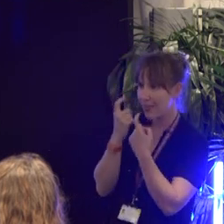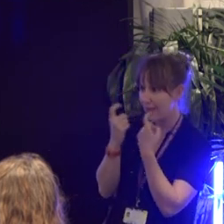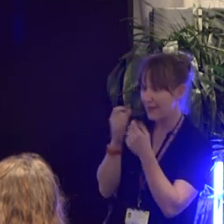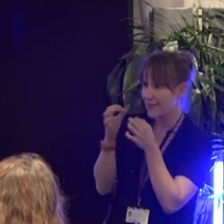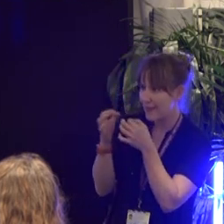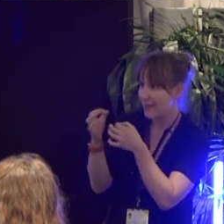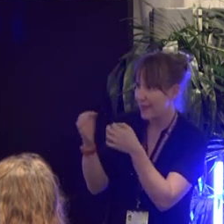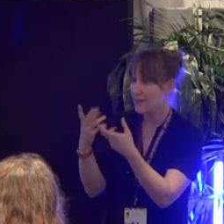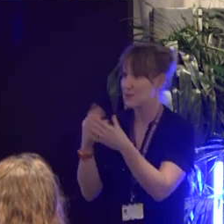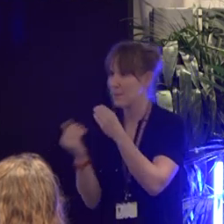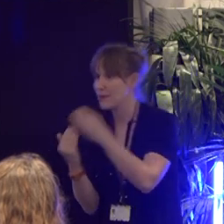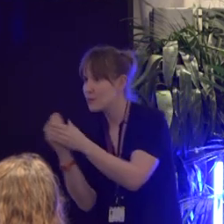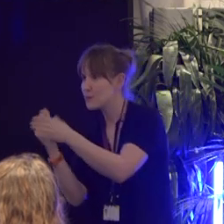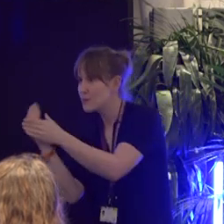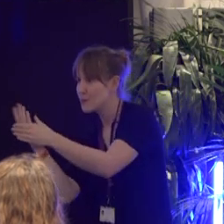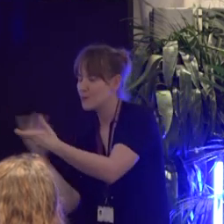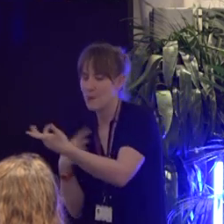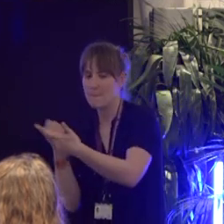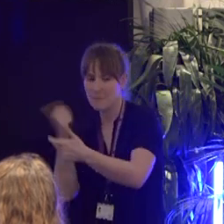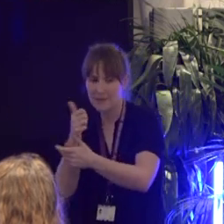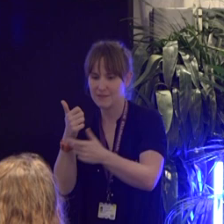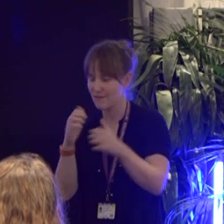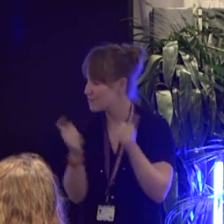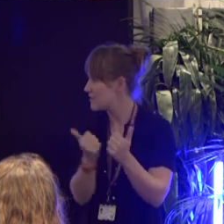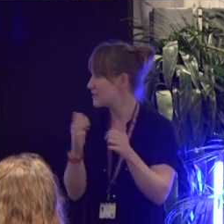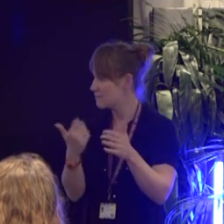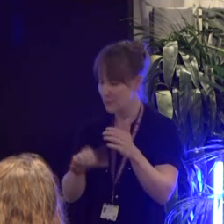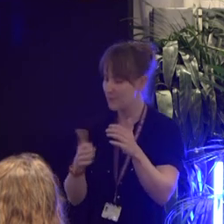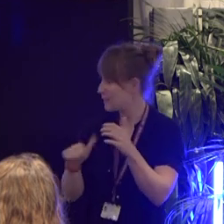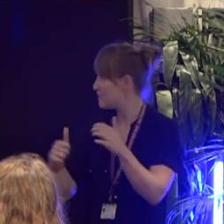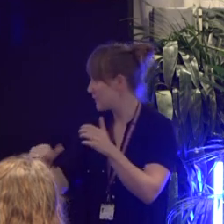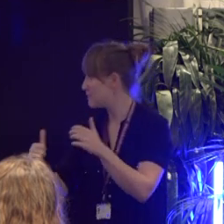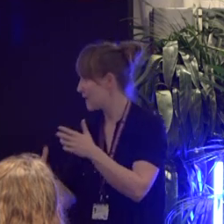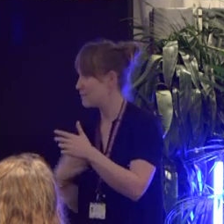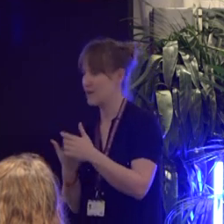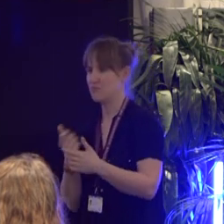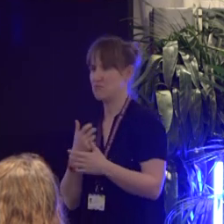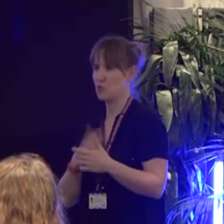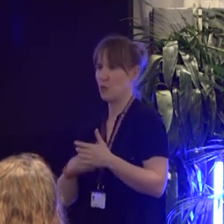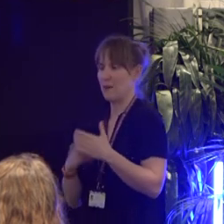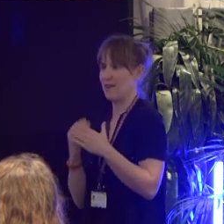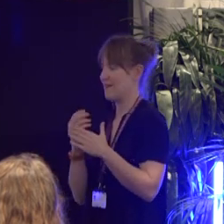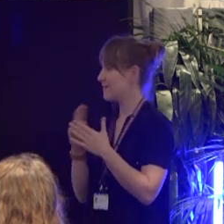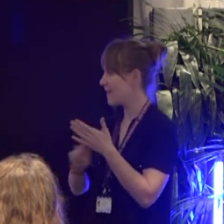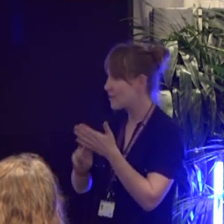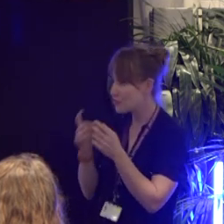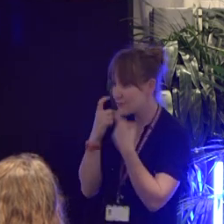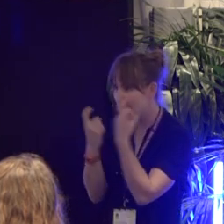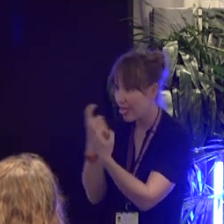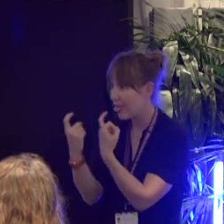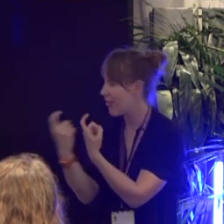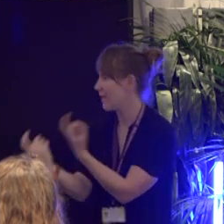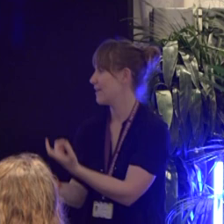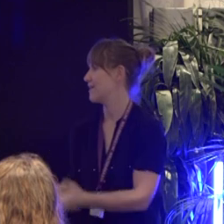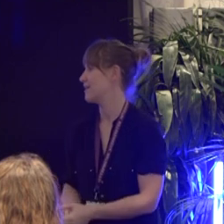done this, I've seen this story, what's new? Sorry, as you were saying that, I thought, is that not who we are to a certain